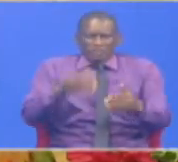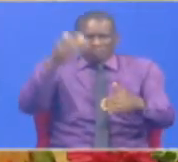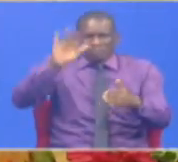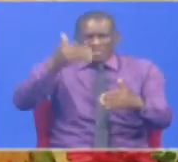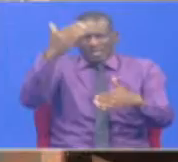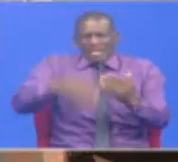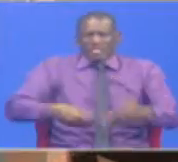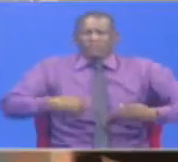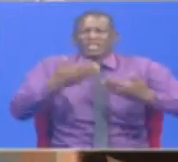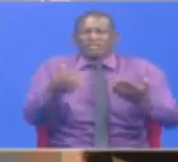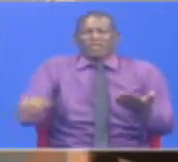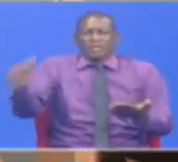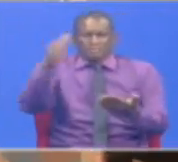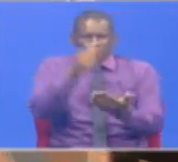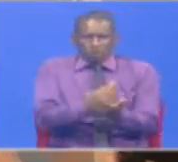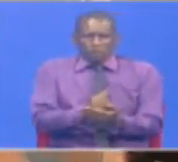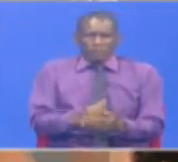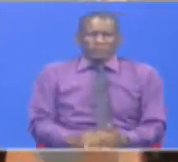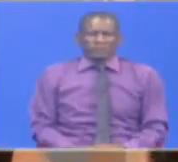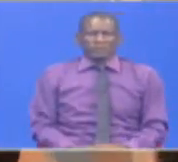provide employment.